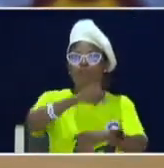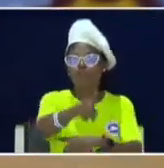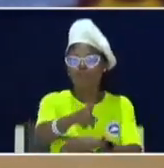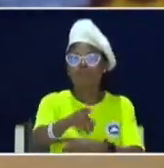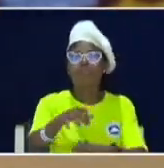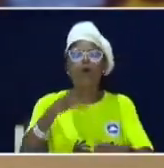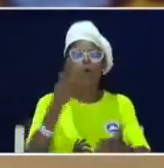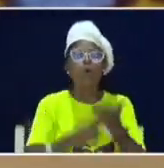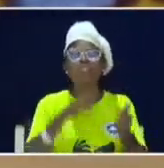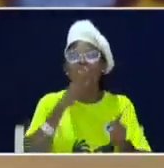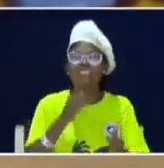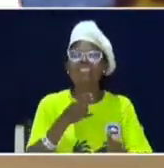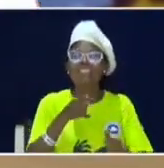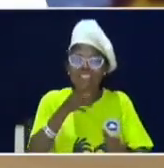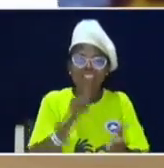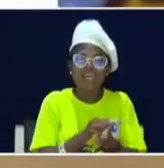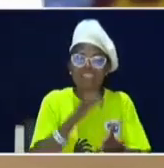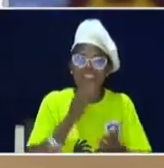heavy for God to carry?